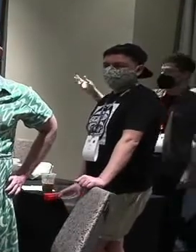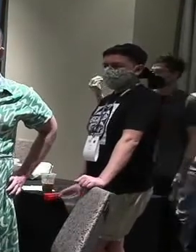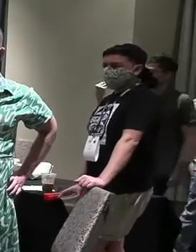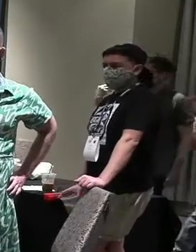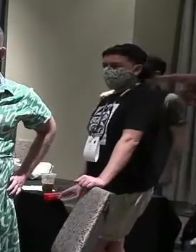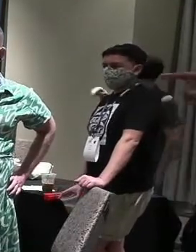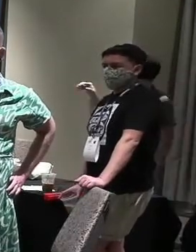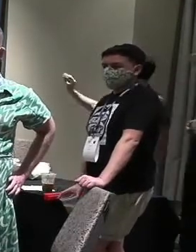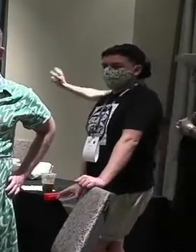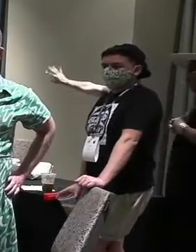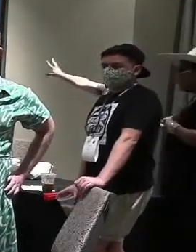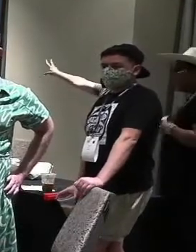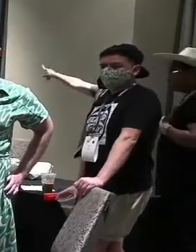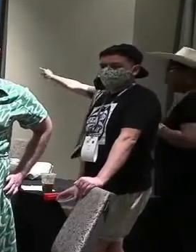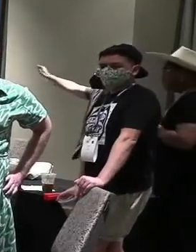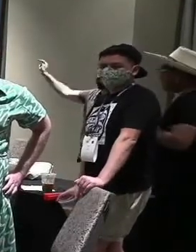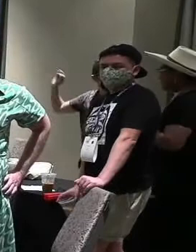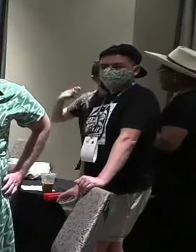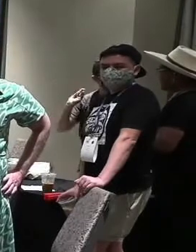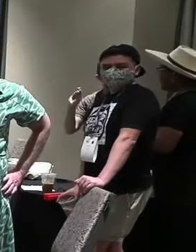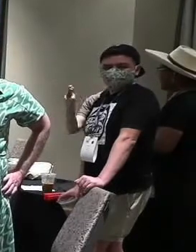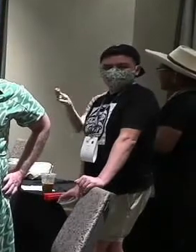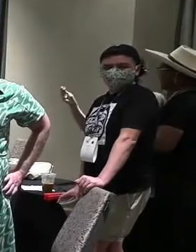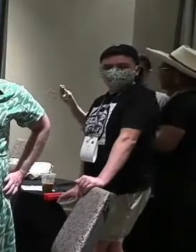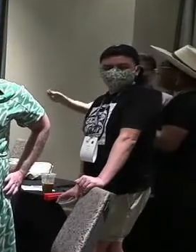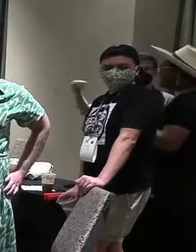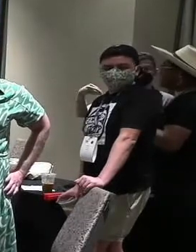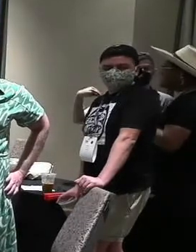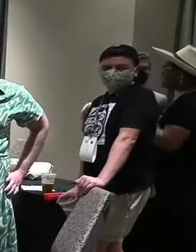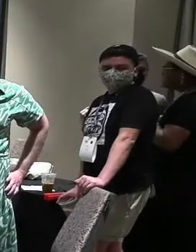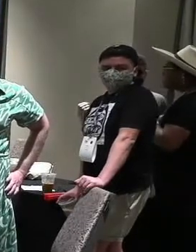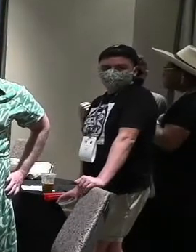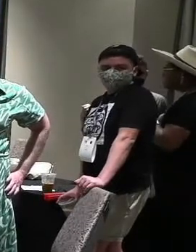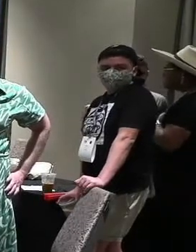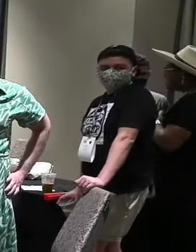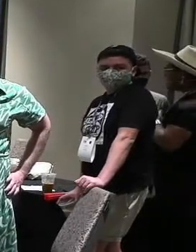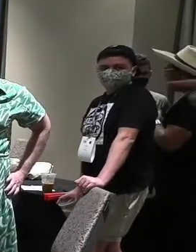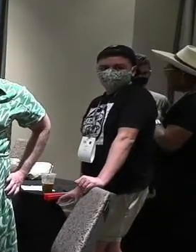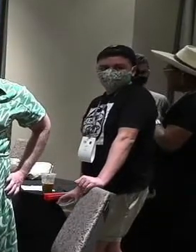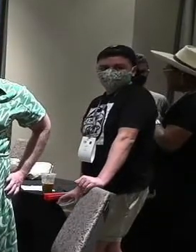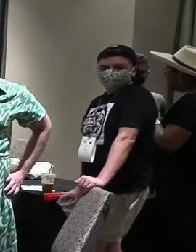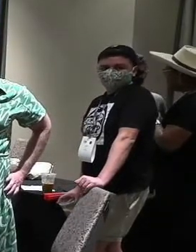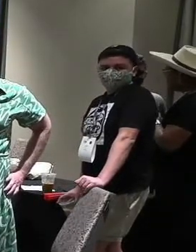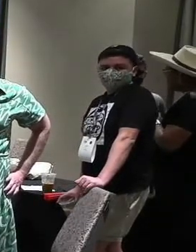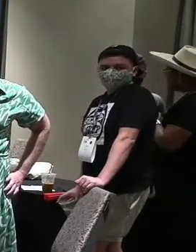at the moment, but like at least it's automatic and continuous. And it's gonna pick up what we just did.